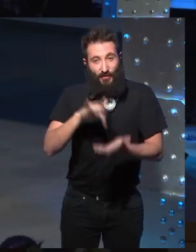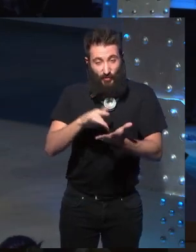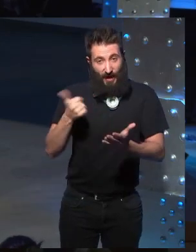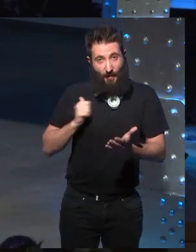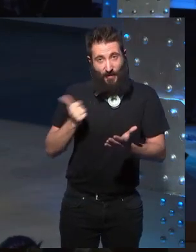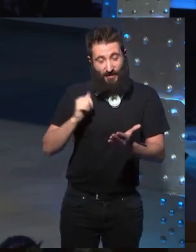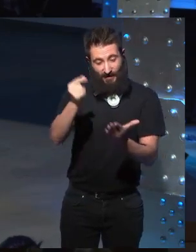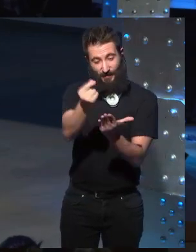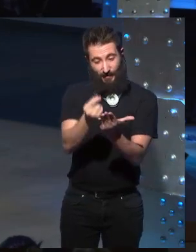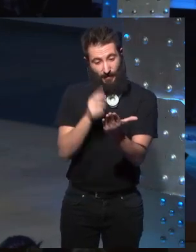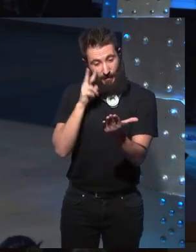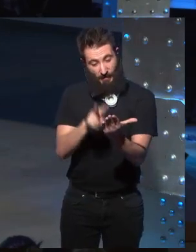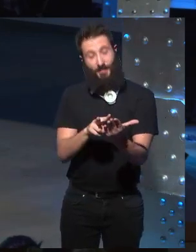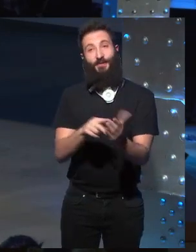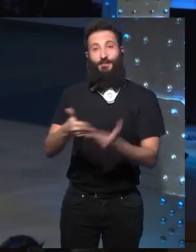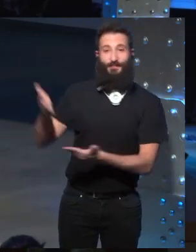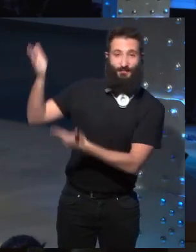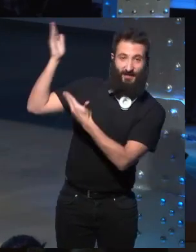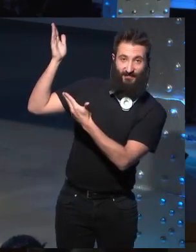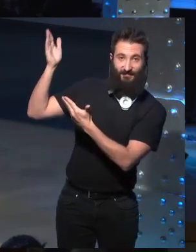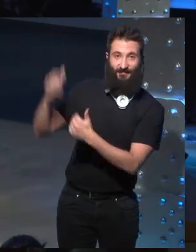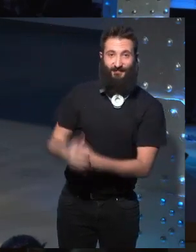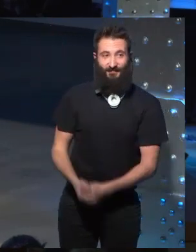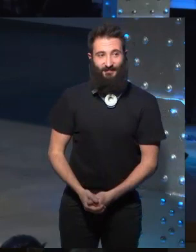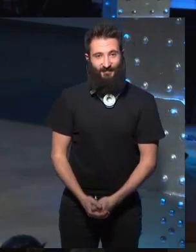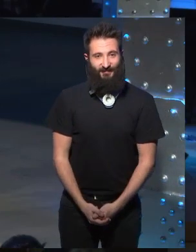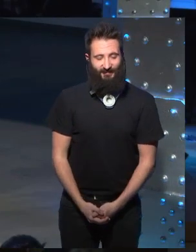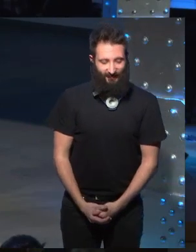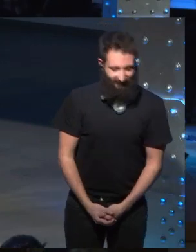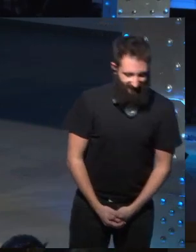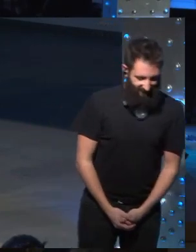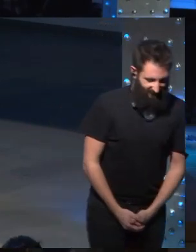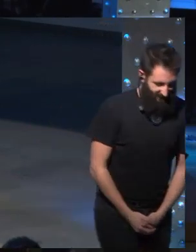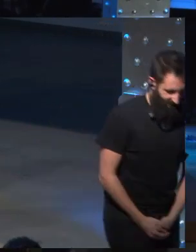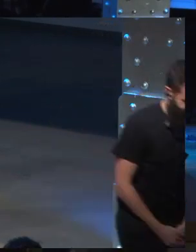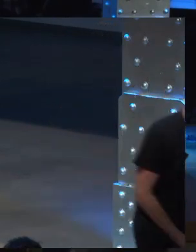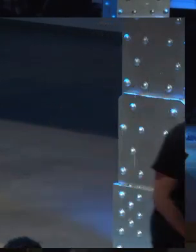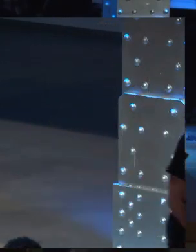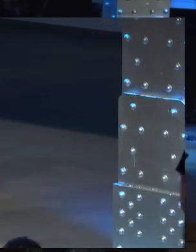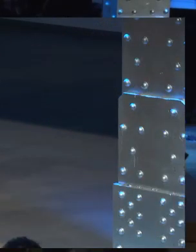Enrique? While we are looking at Enrique's pictures.